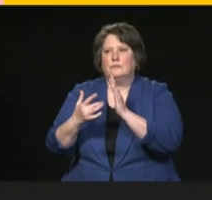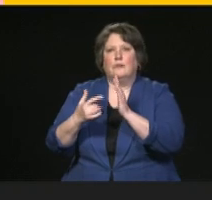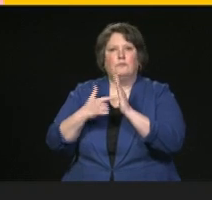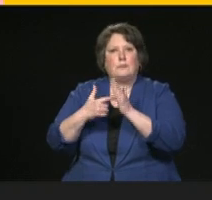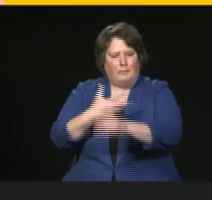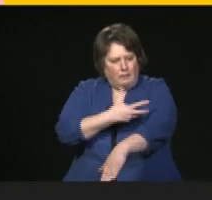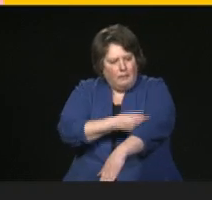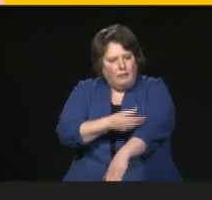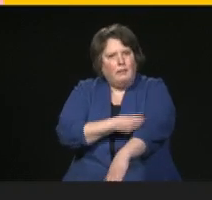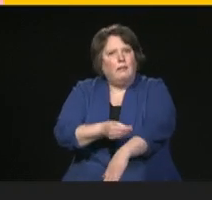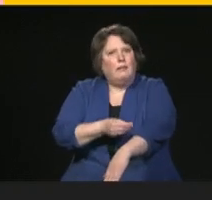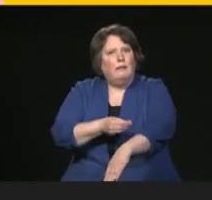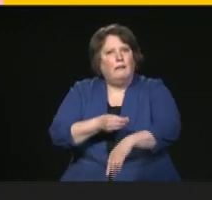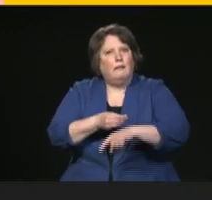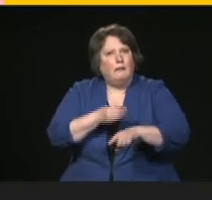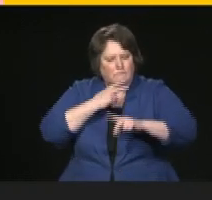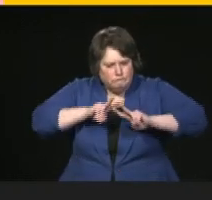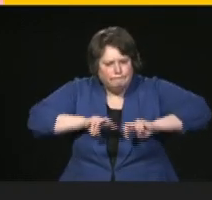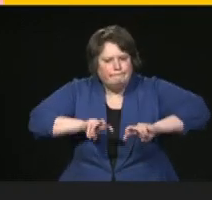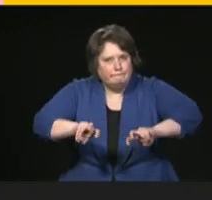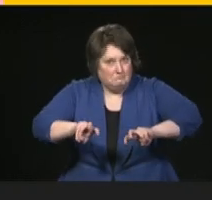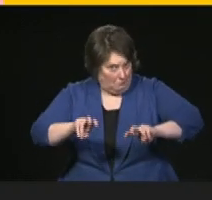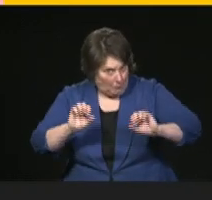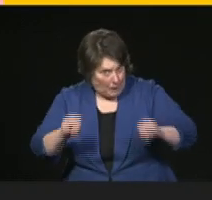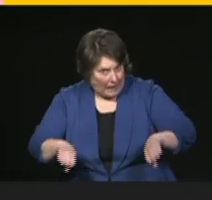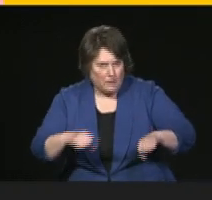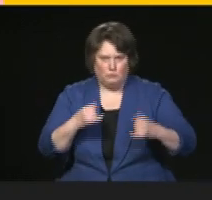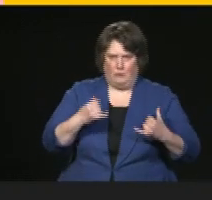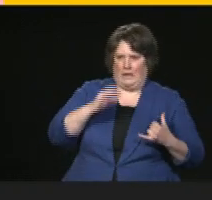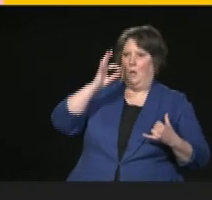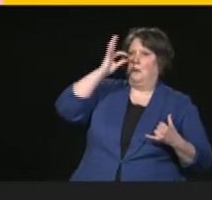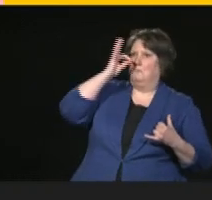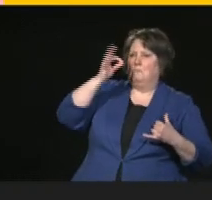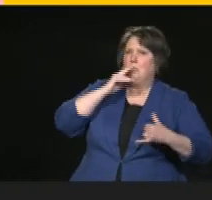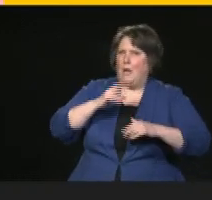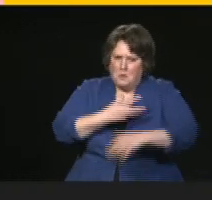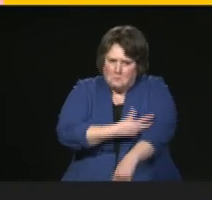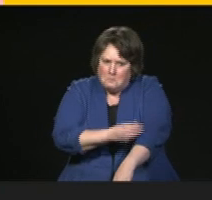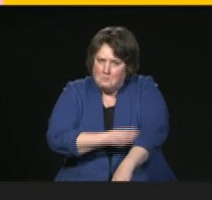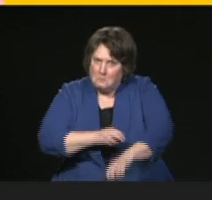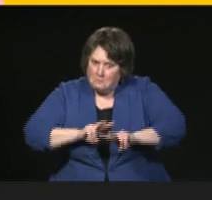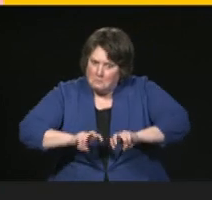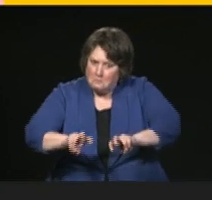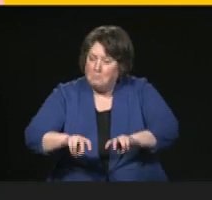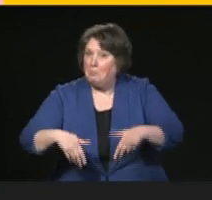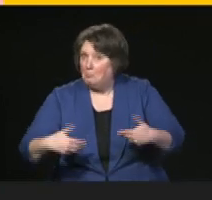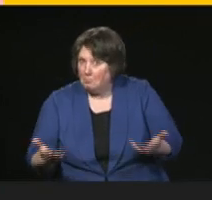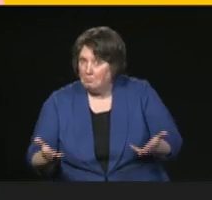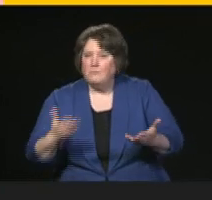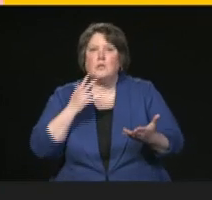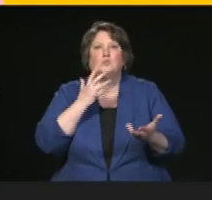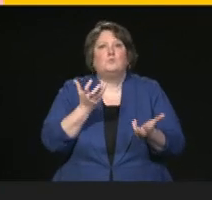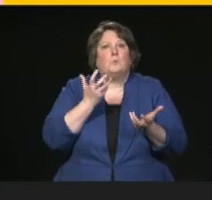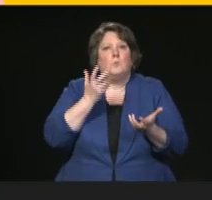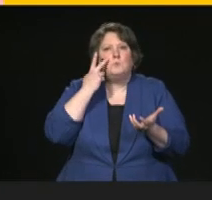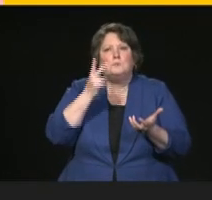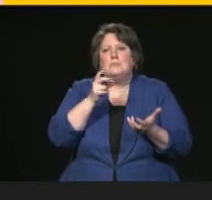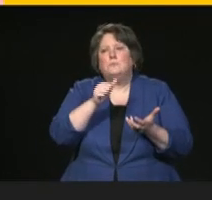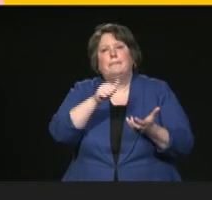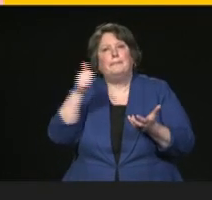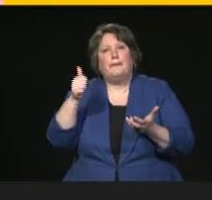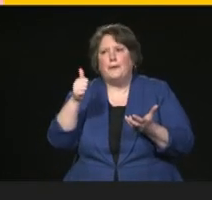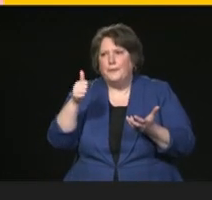all means necessary. We're working close with our counterparts to ensure that Canadians will have access to the